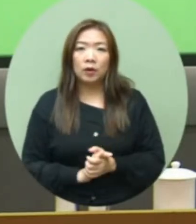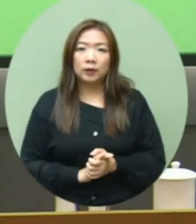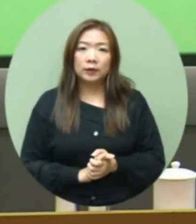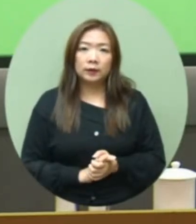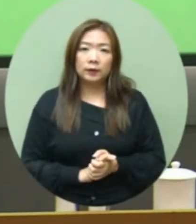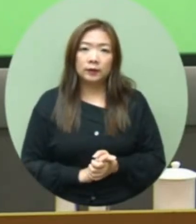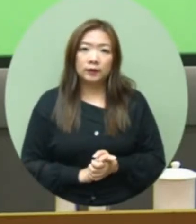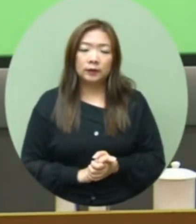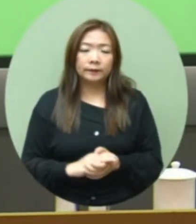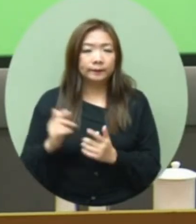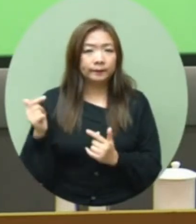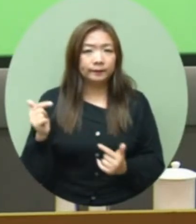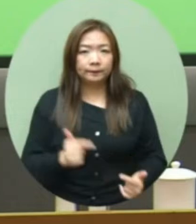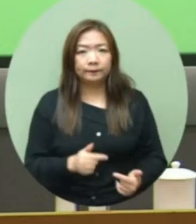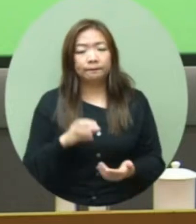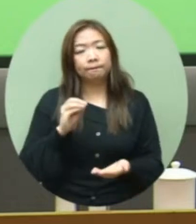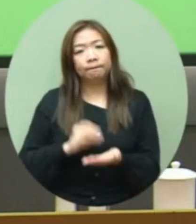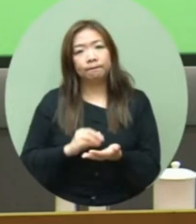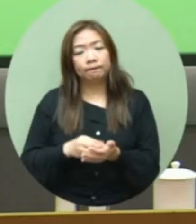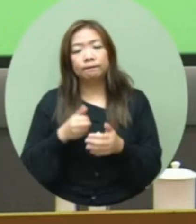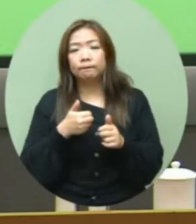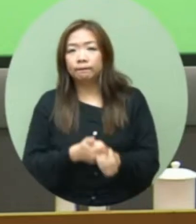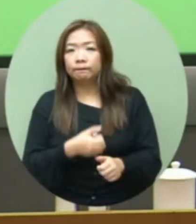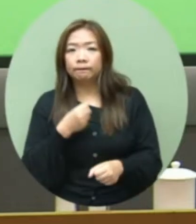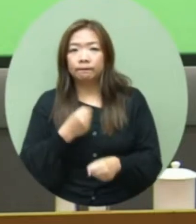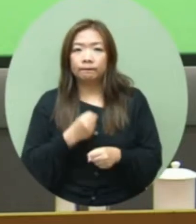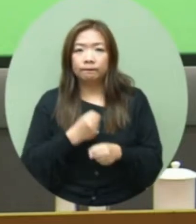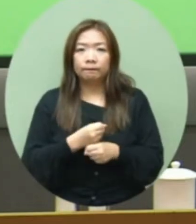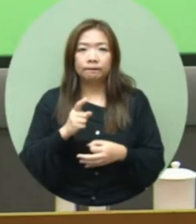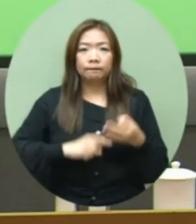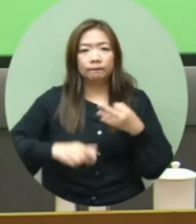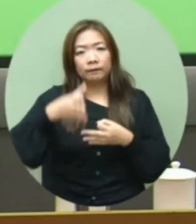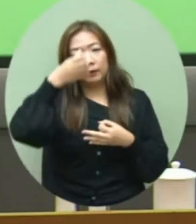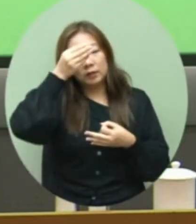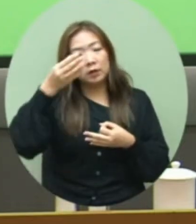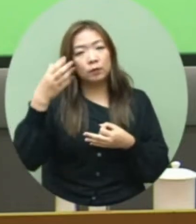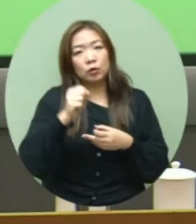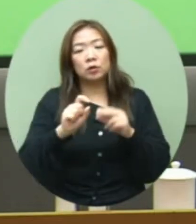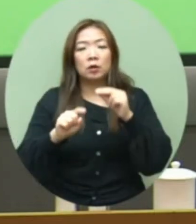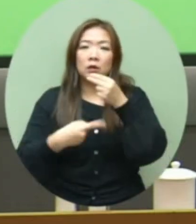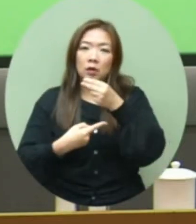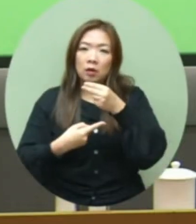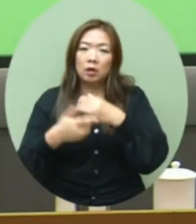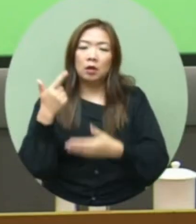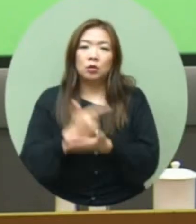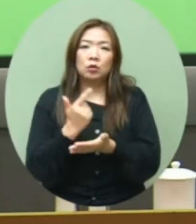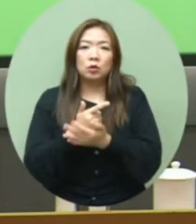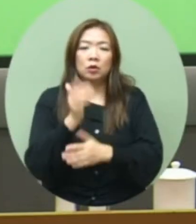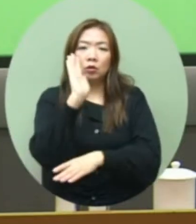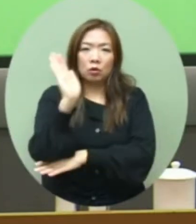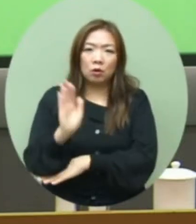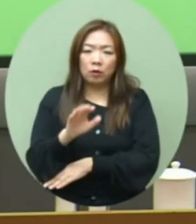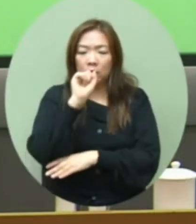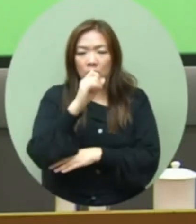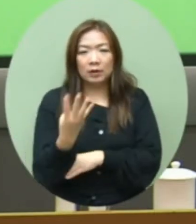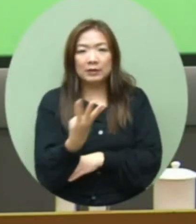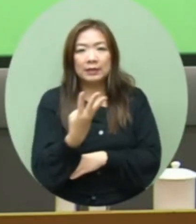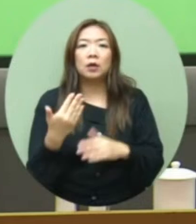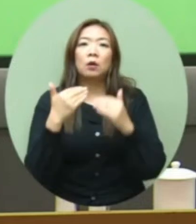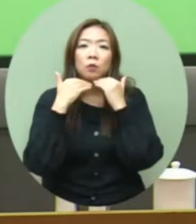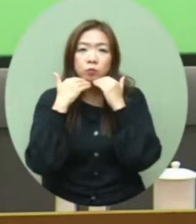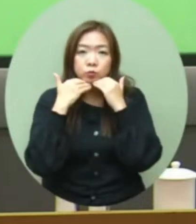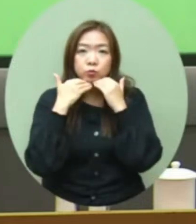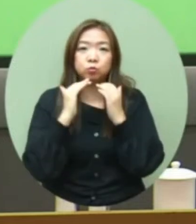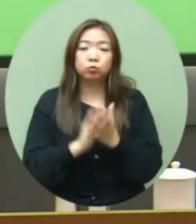From that, you can see this PA is about implementing the 4 proposals from President Xi's